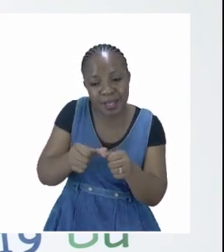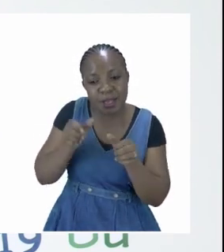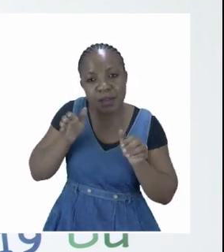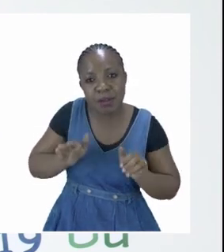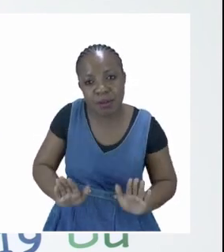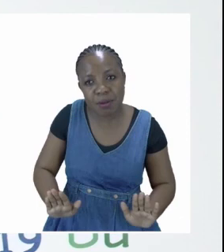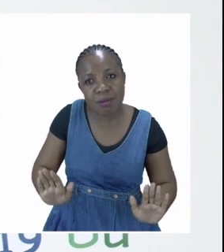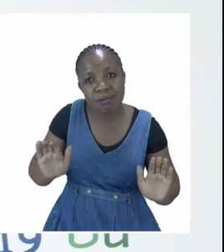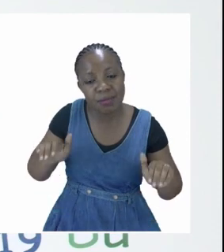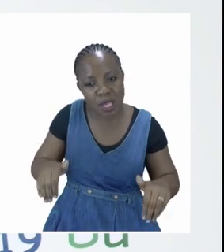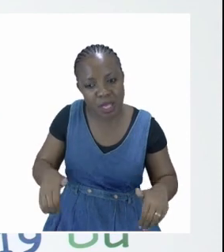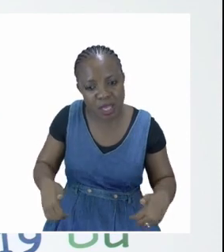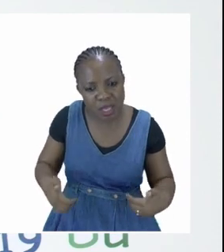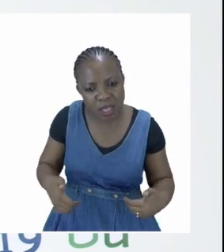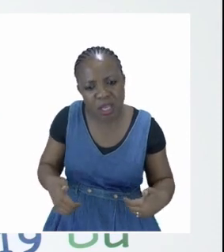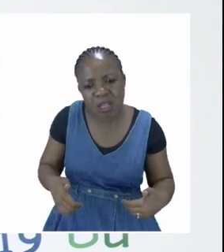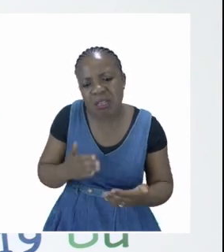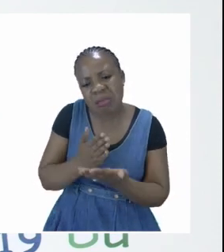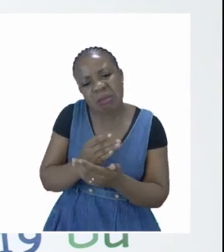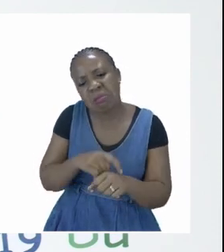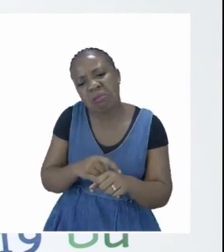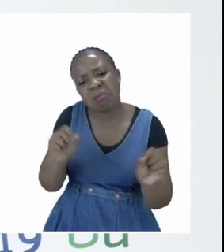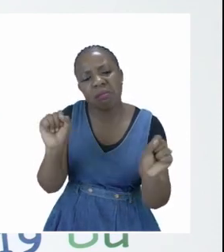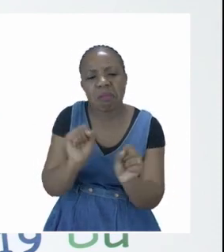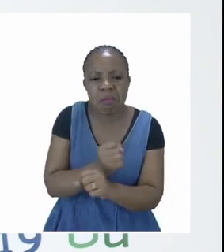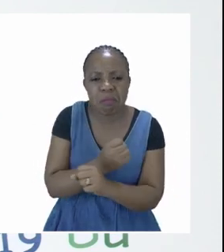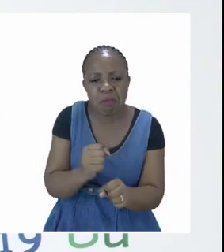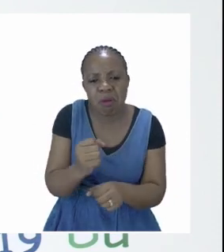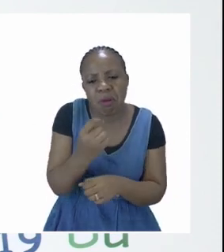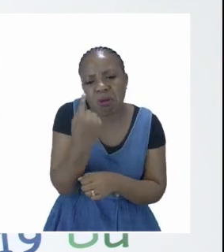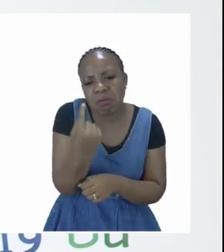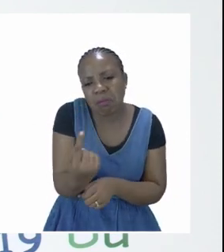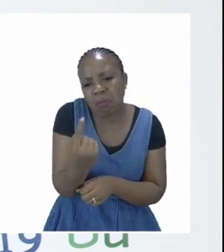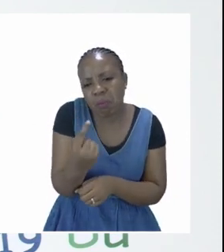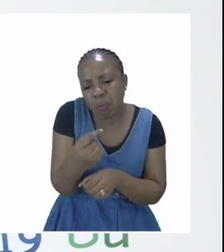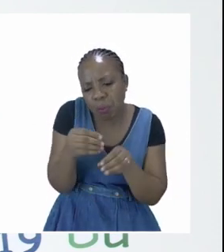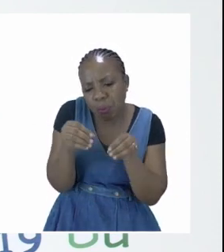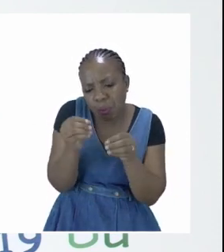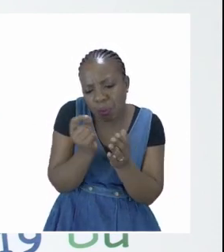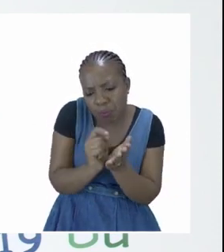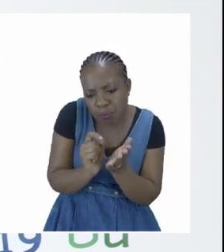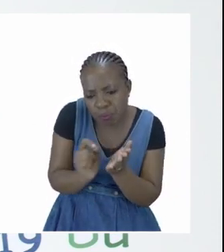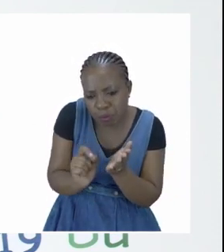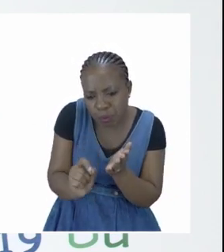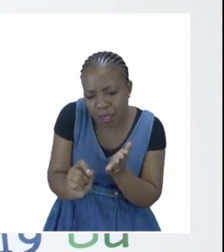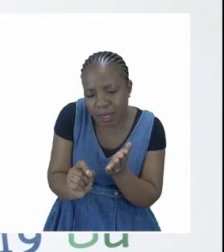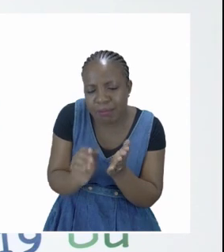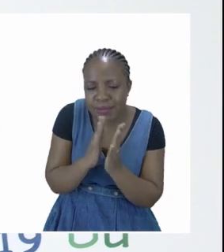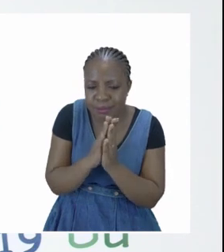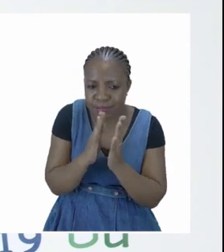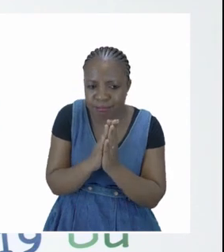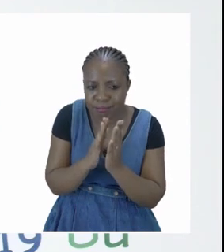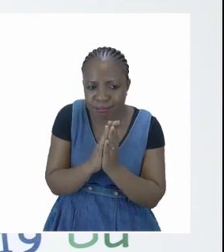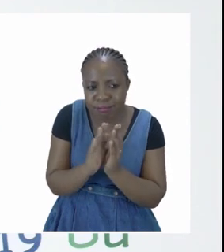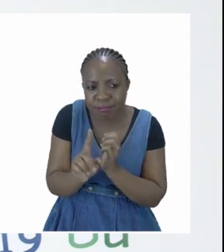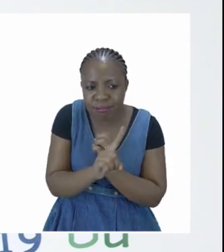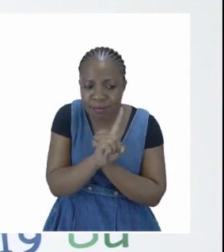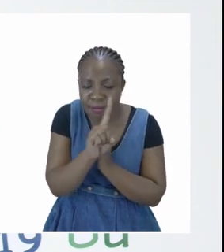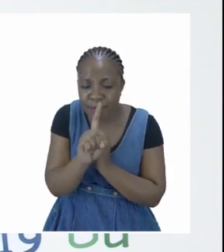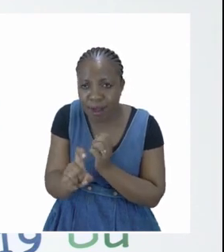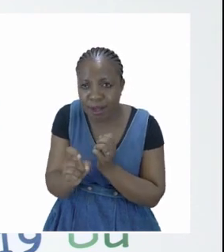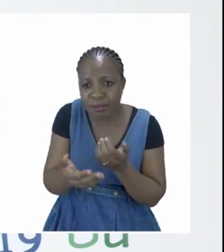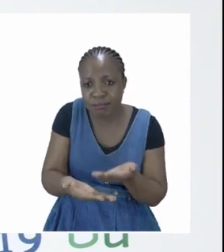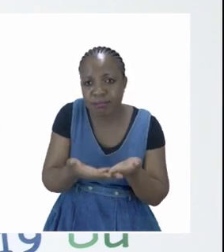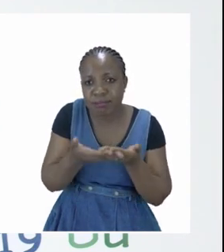do it by yourselves, there is no harm in asking for help. And this is the end of our